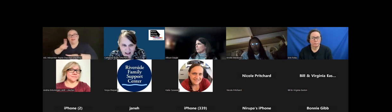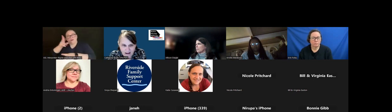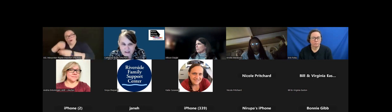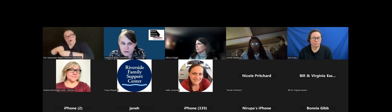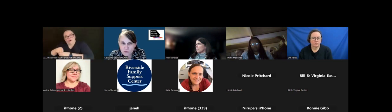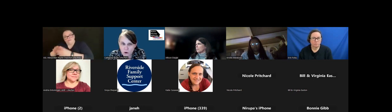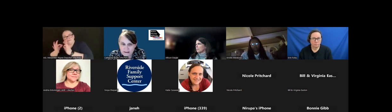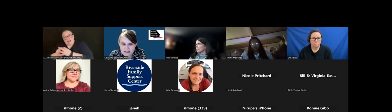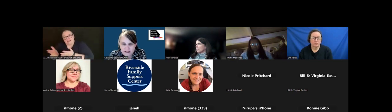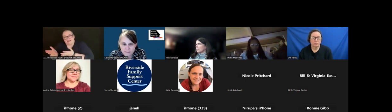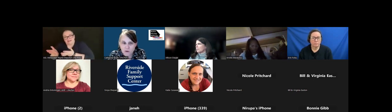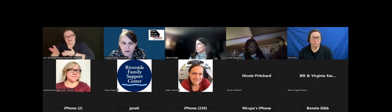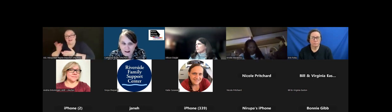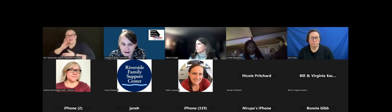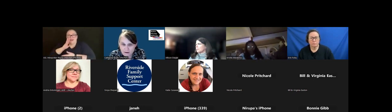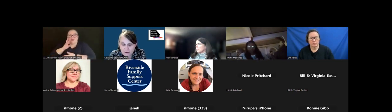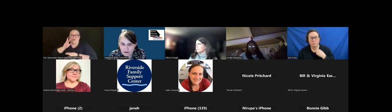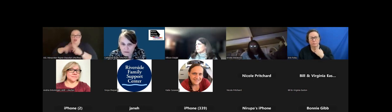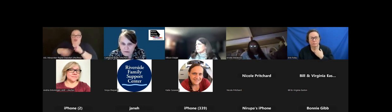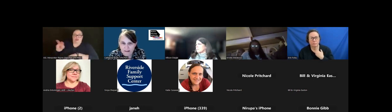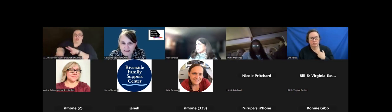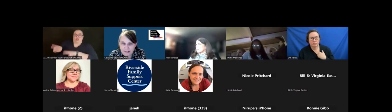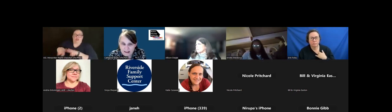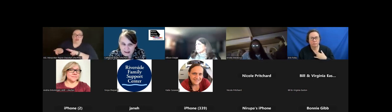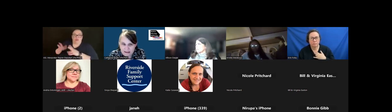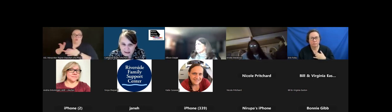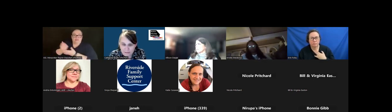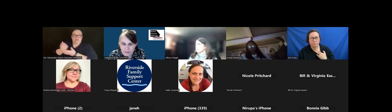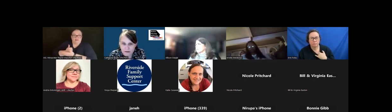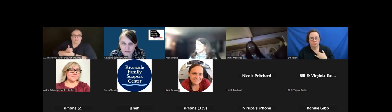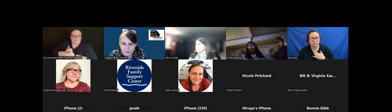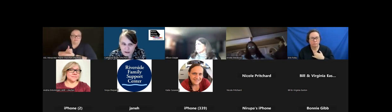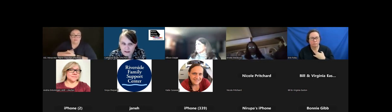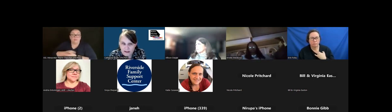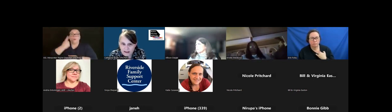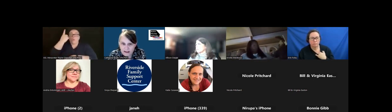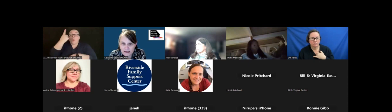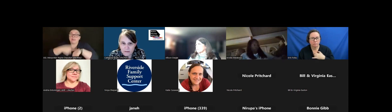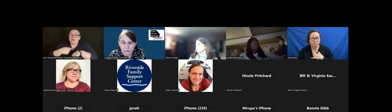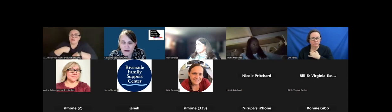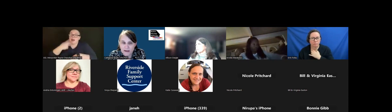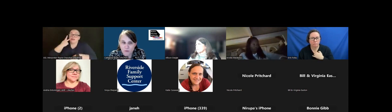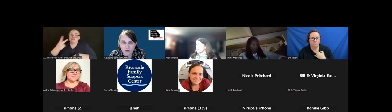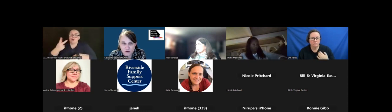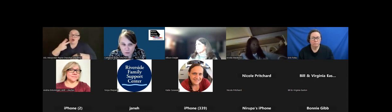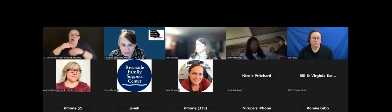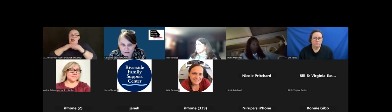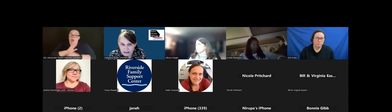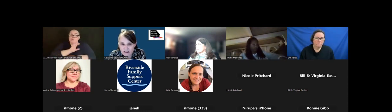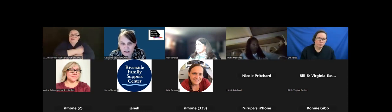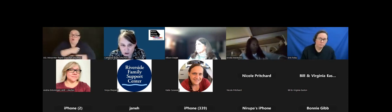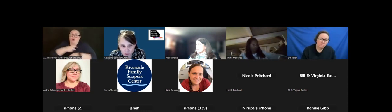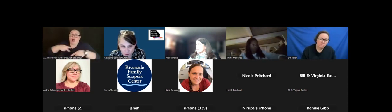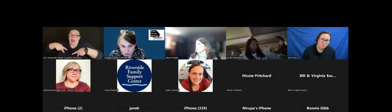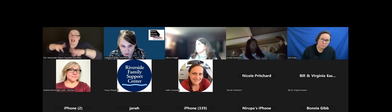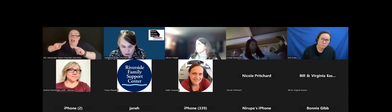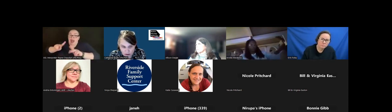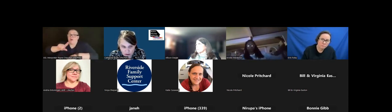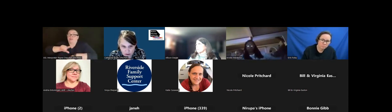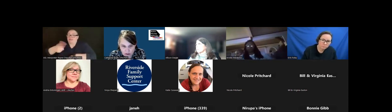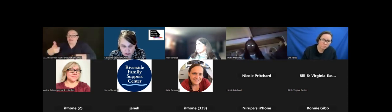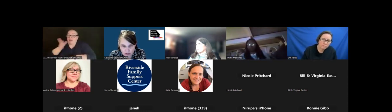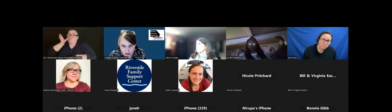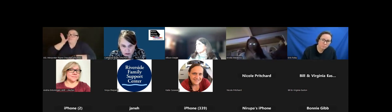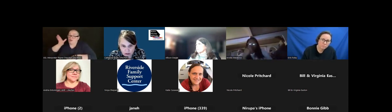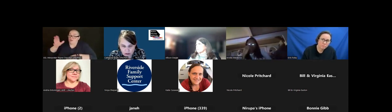I have seen one example where a housing authority let a step parent be the aide, but it was really unusual.